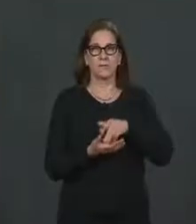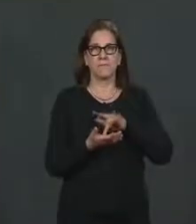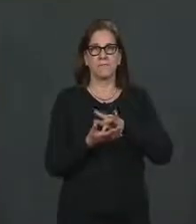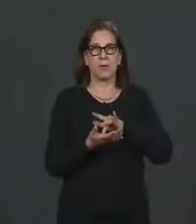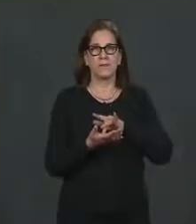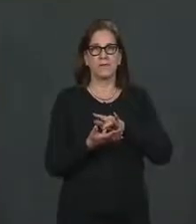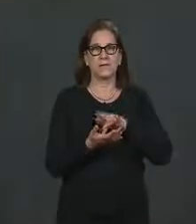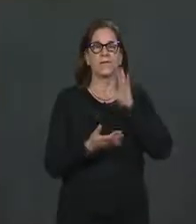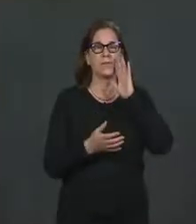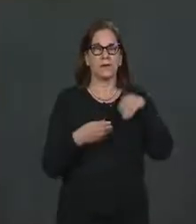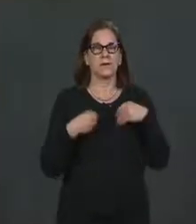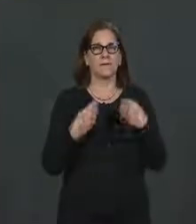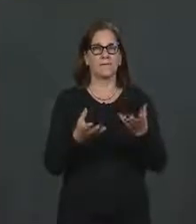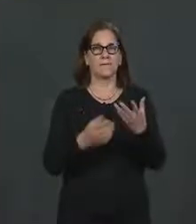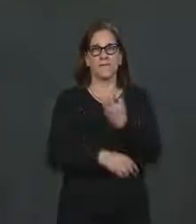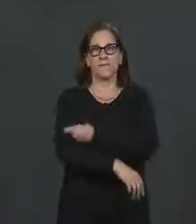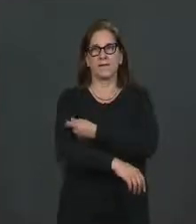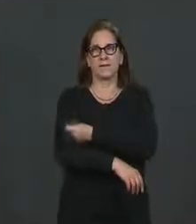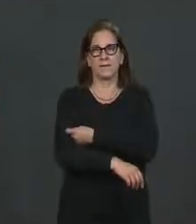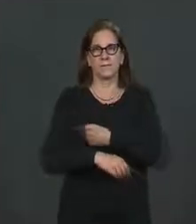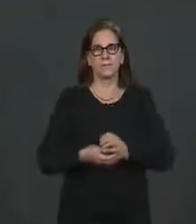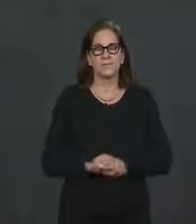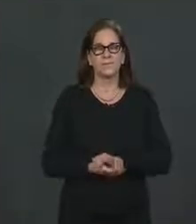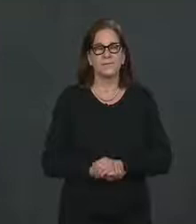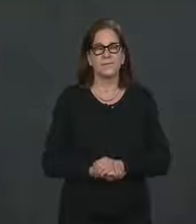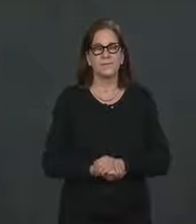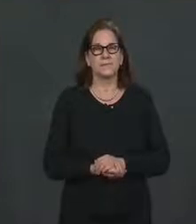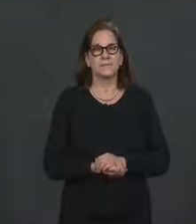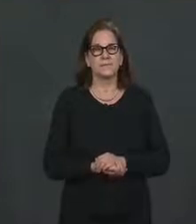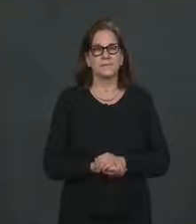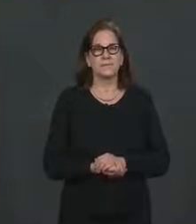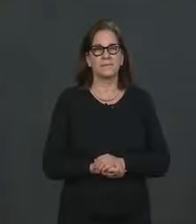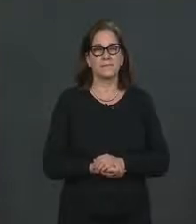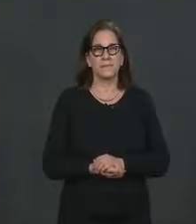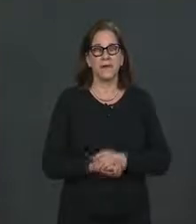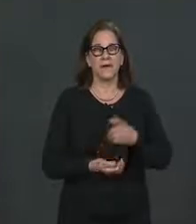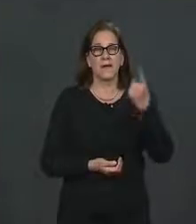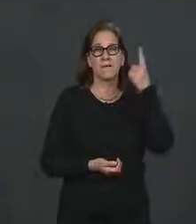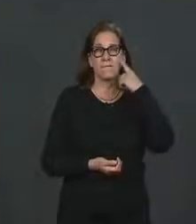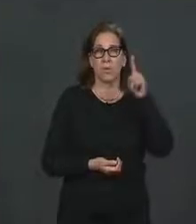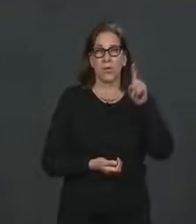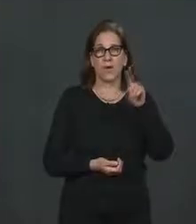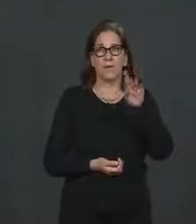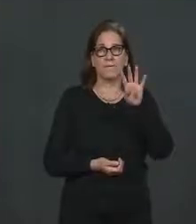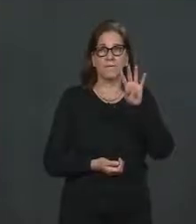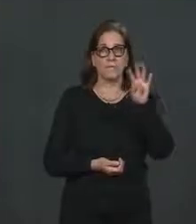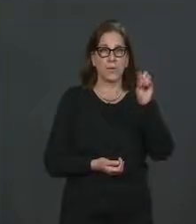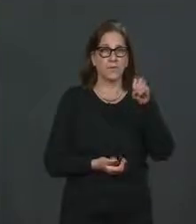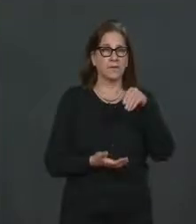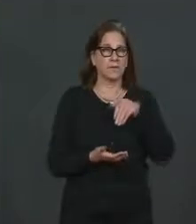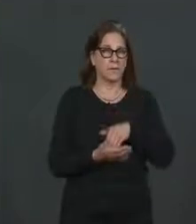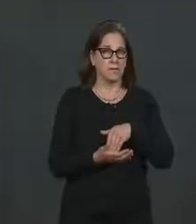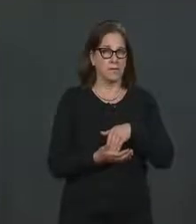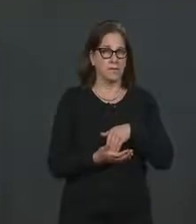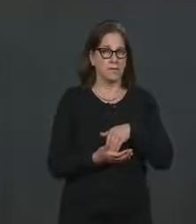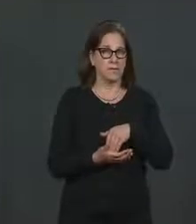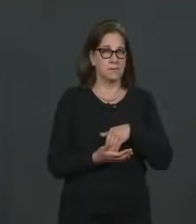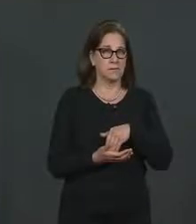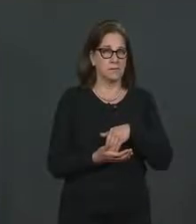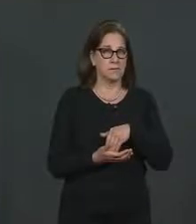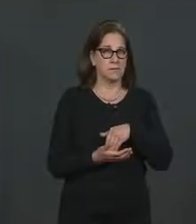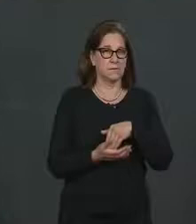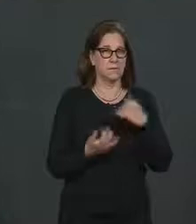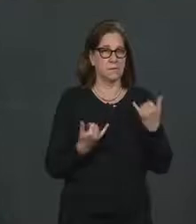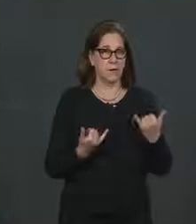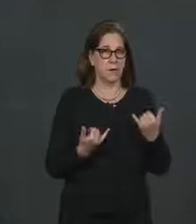vaccination shots to nearly 40,000 pharmacies doing it within the next 3 weeks. That'll more than double